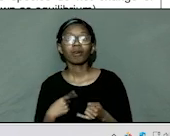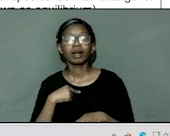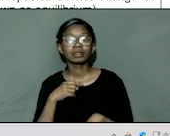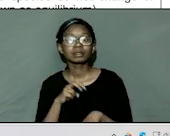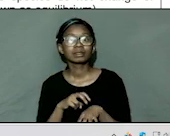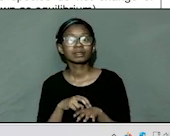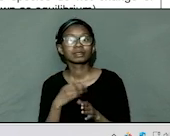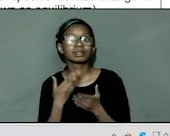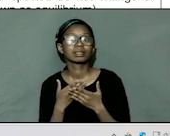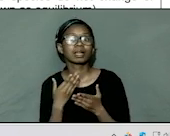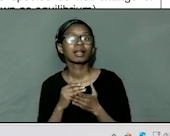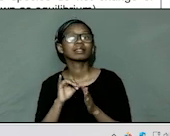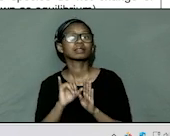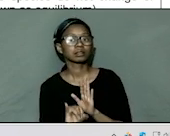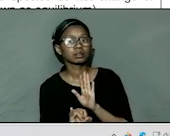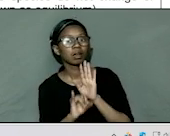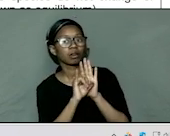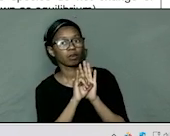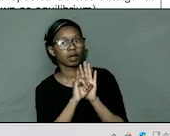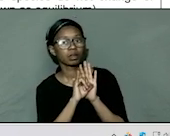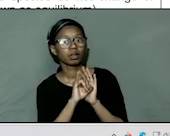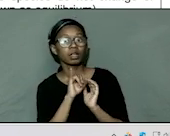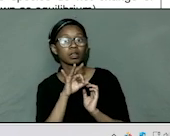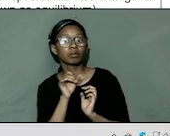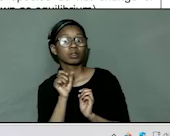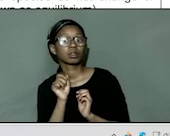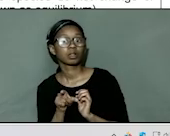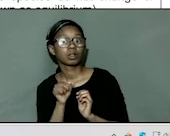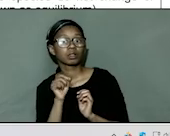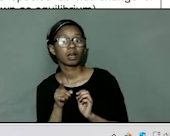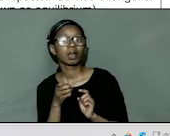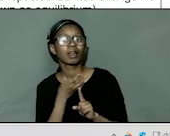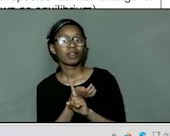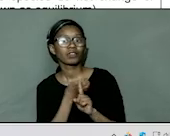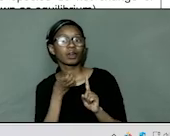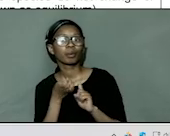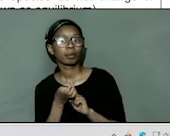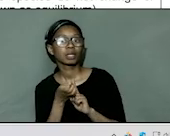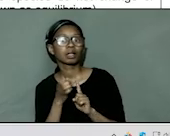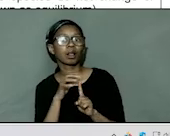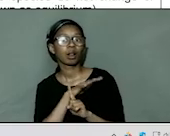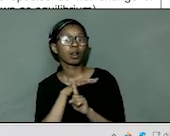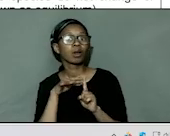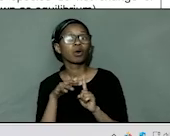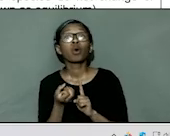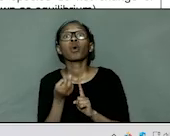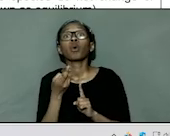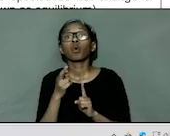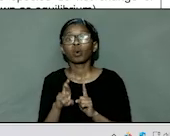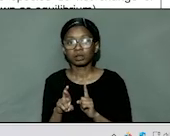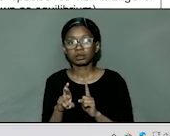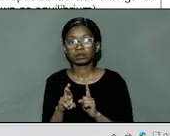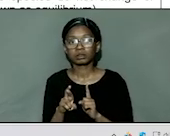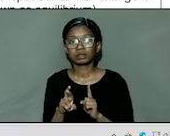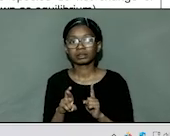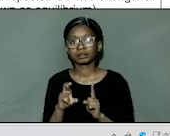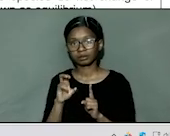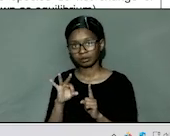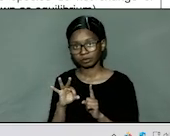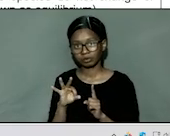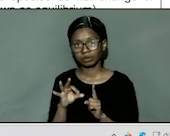to identify if whether it is the environmental condition or if there is what?